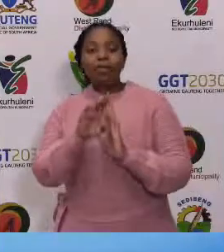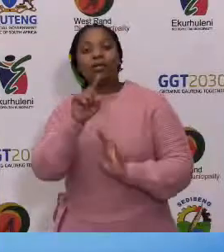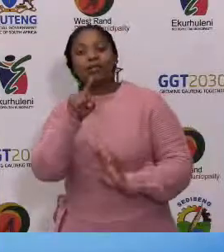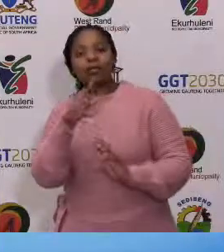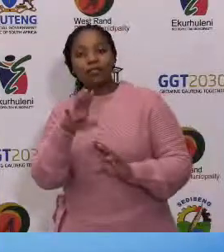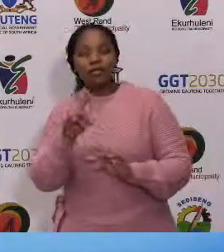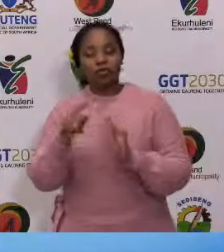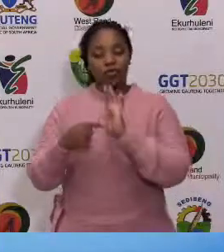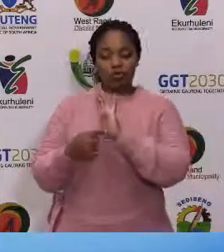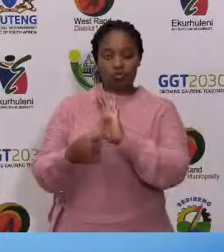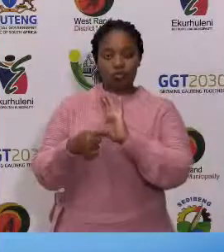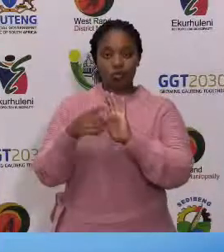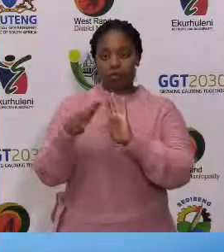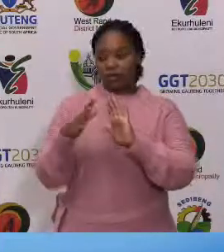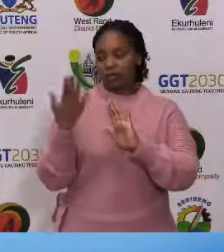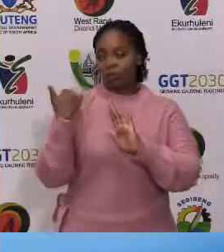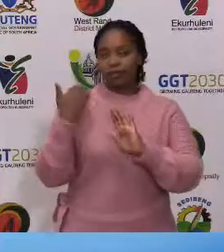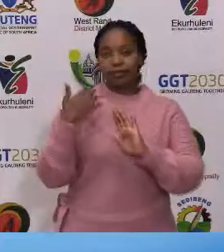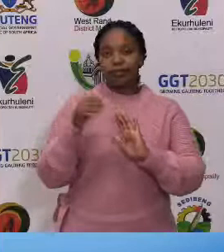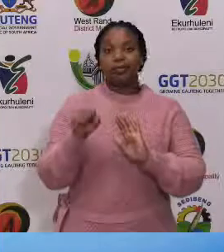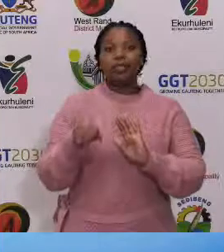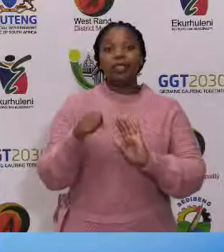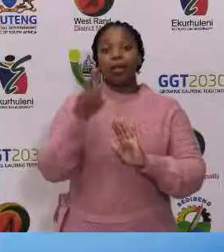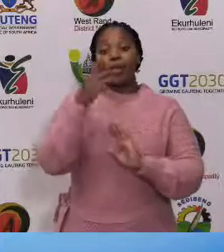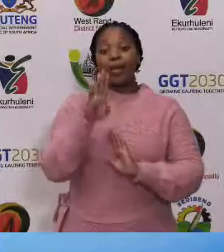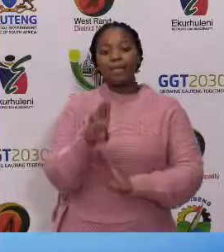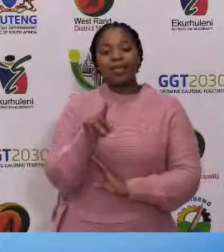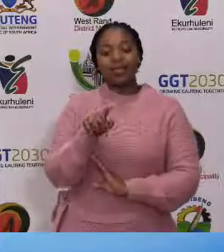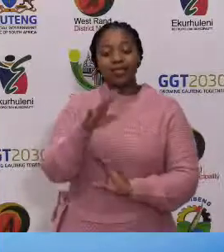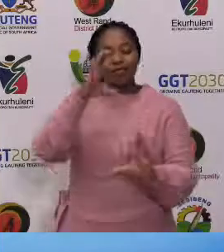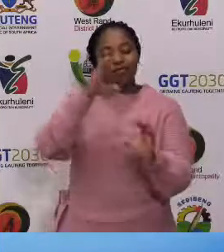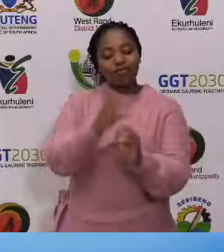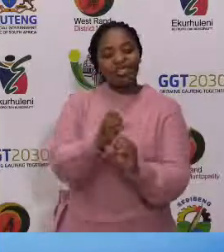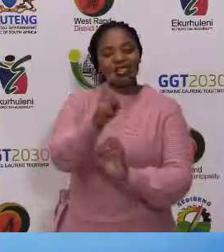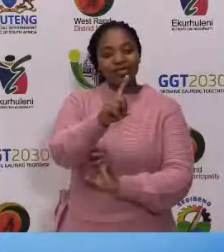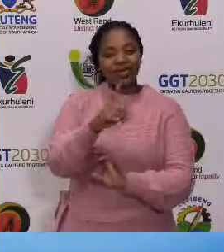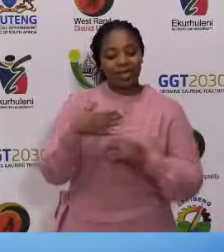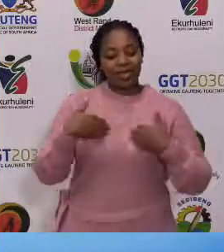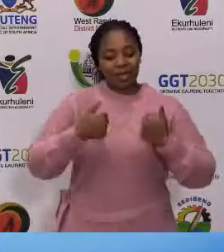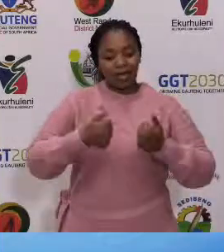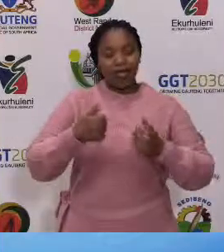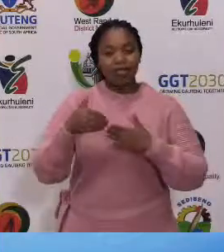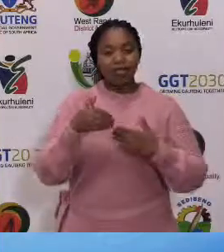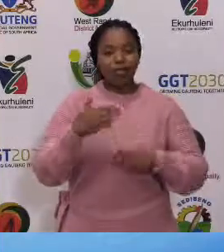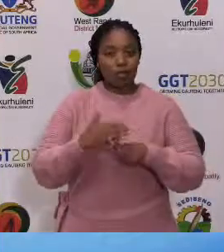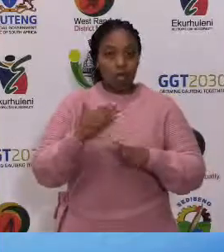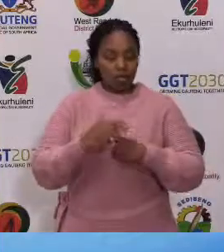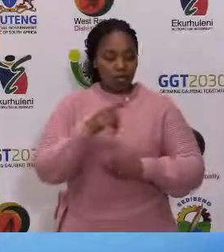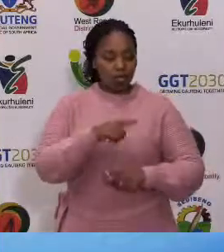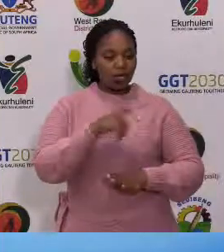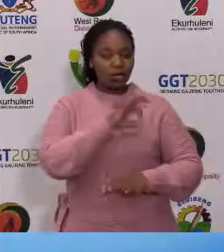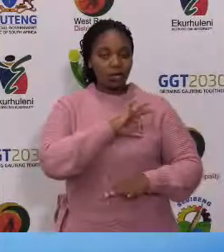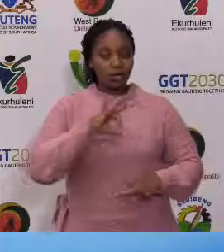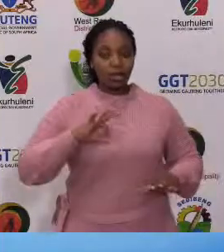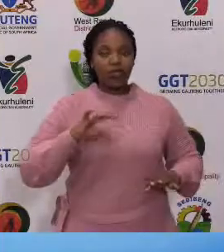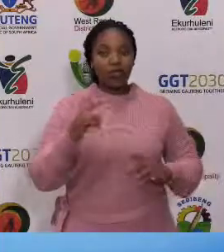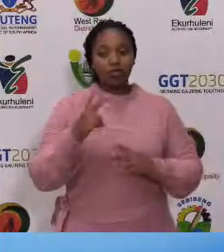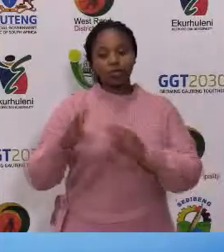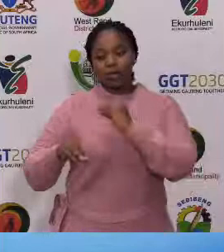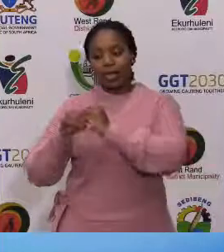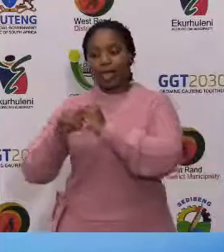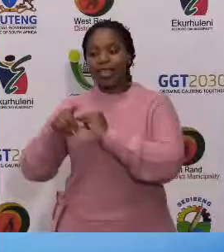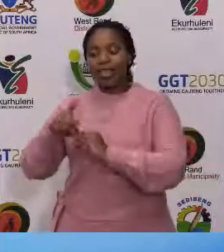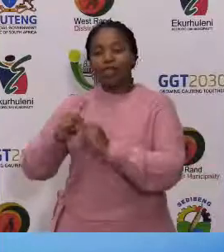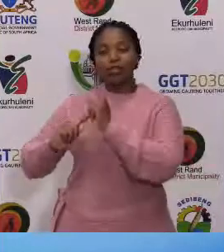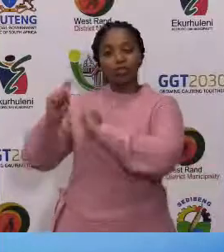shown in the previous slides. And in 1B, we will focus on the healthcare workers, as I said. We'll also add the traditional healthcare